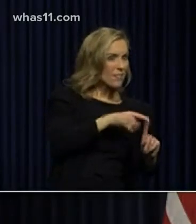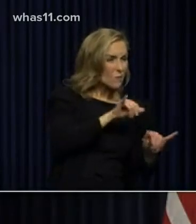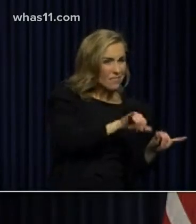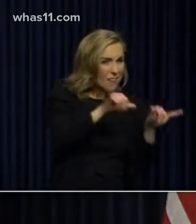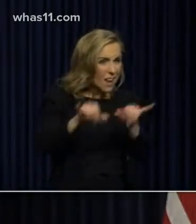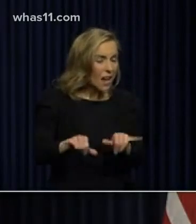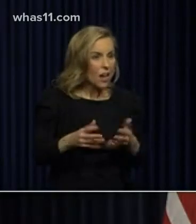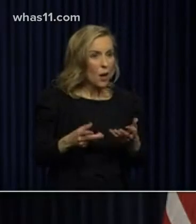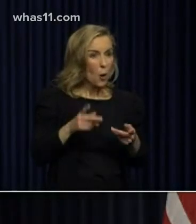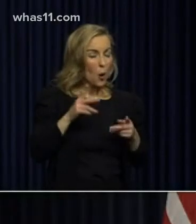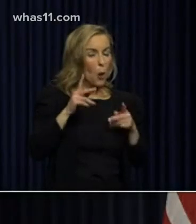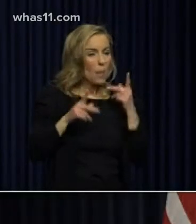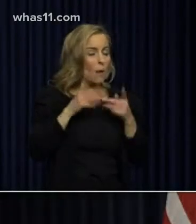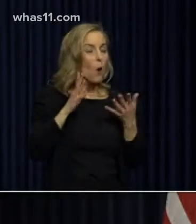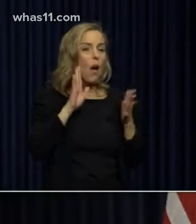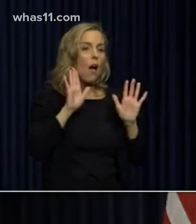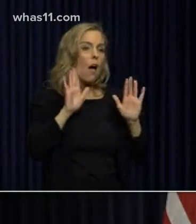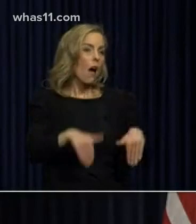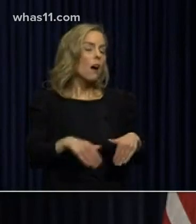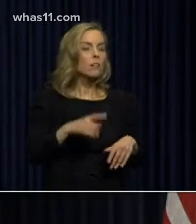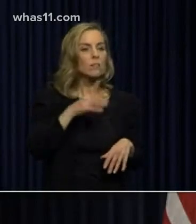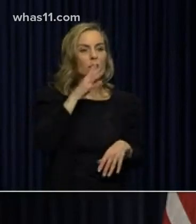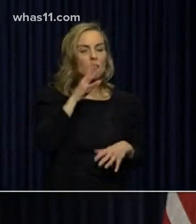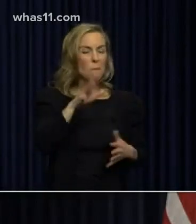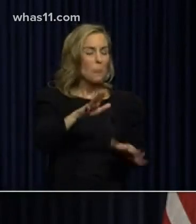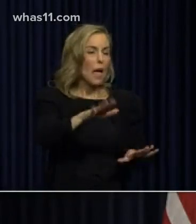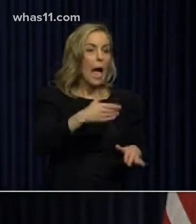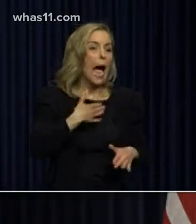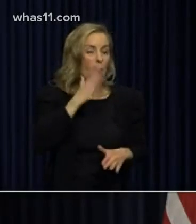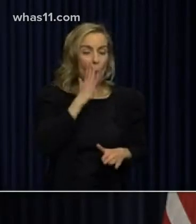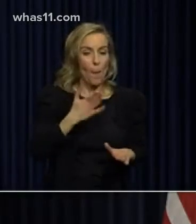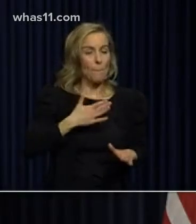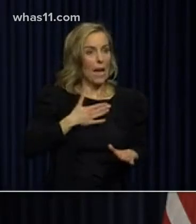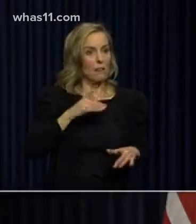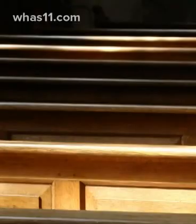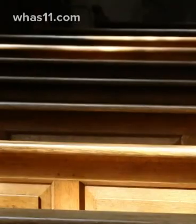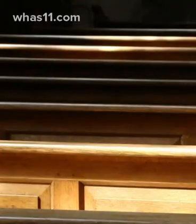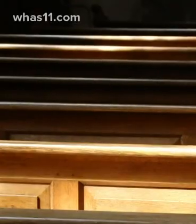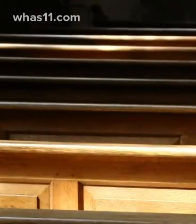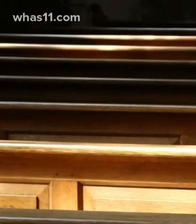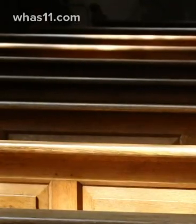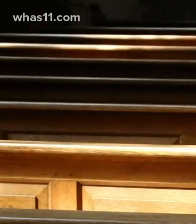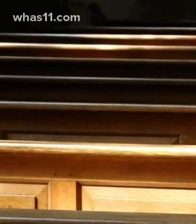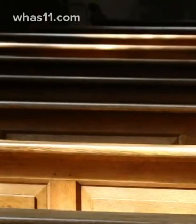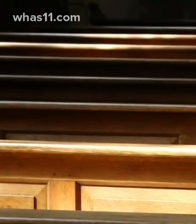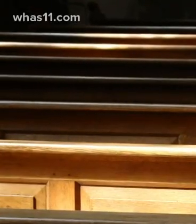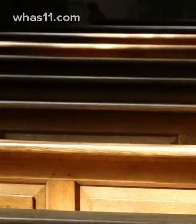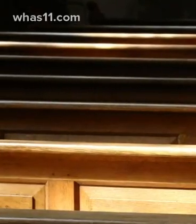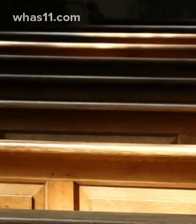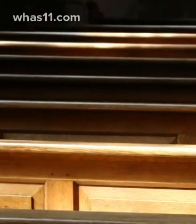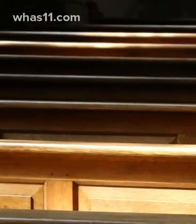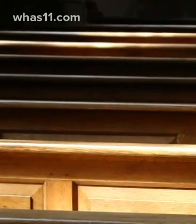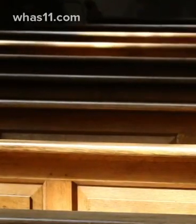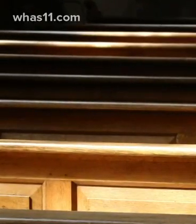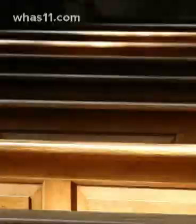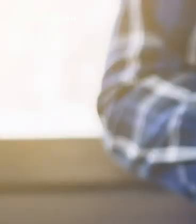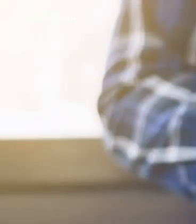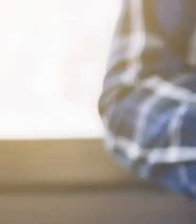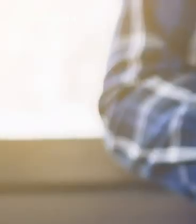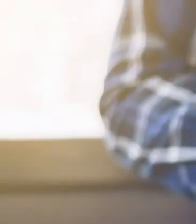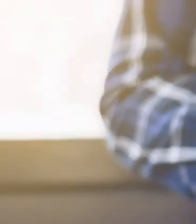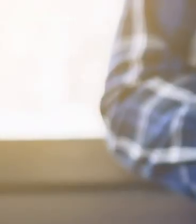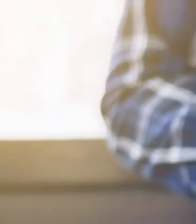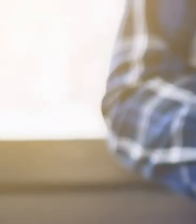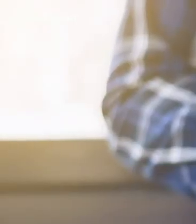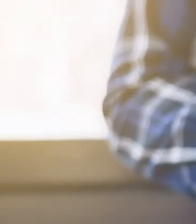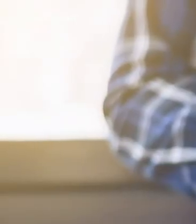unpopular decisions regardless of what it means for me in the future if I can save 42 people. Bashir is referencing a revival in Hopkins County, where he